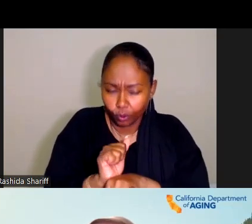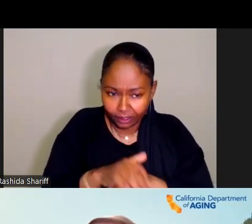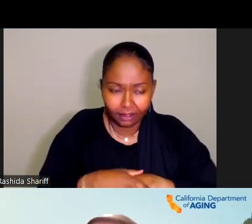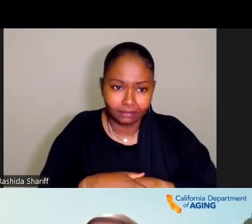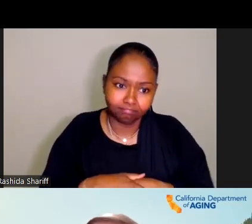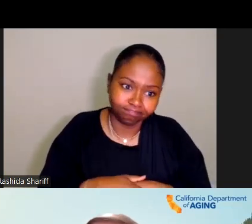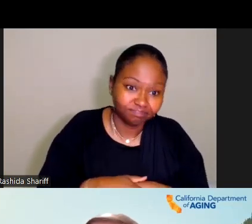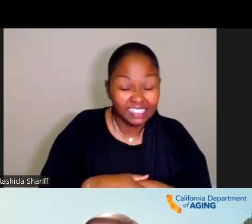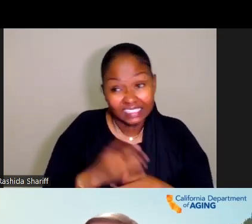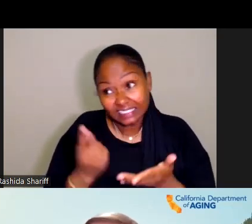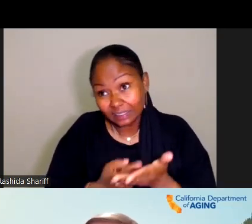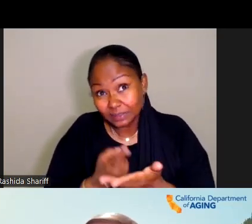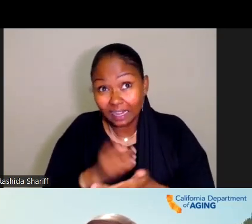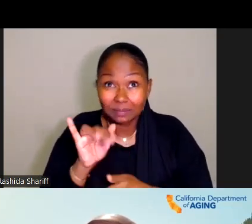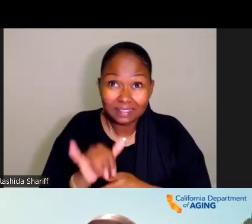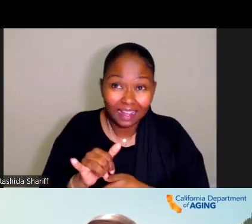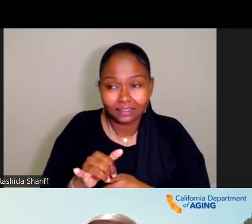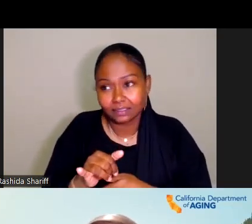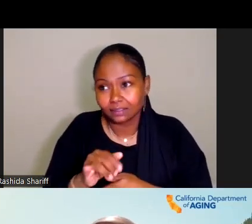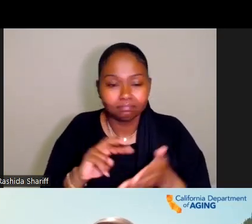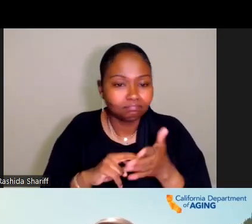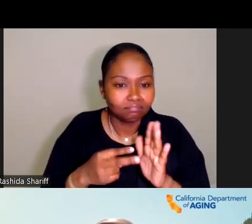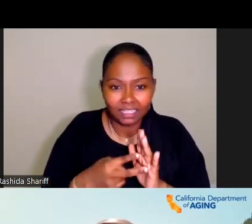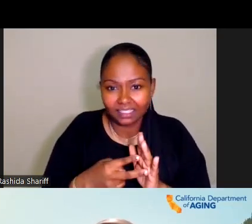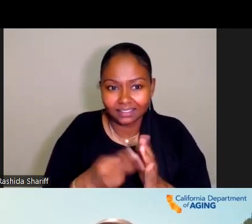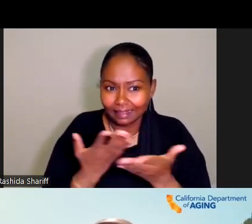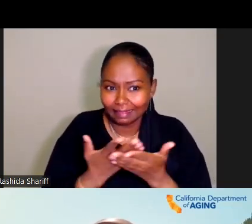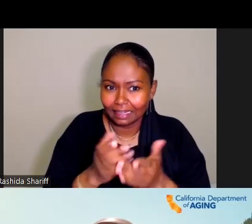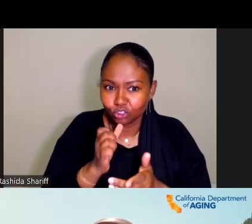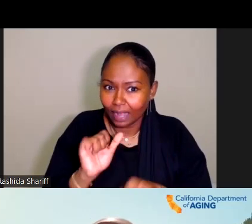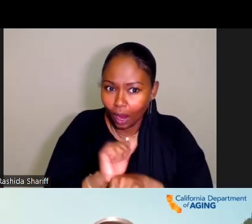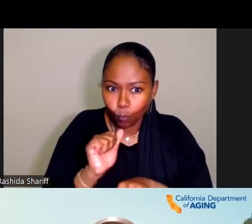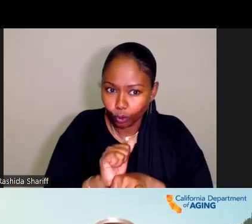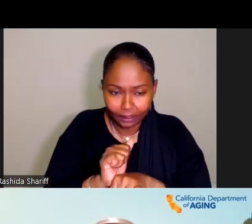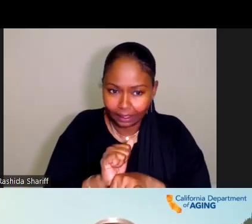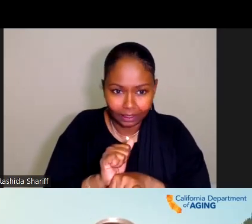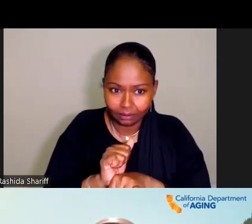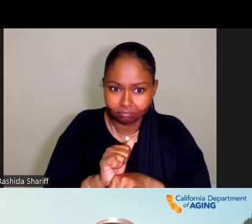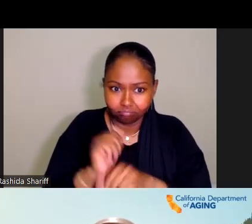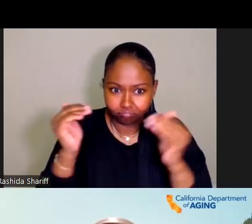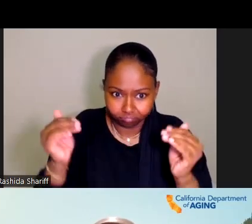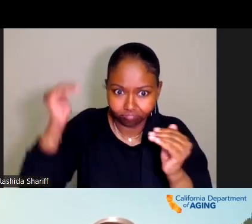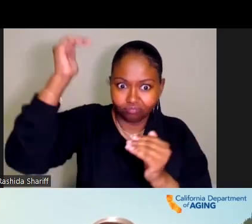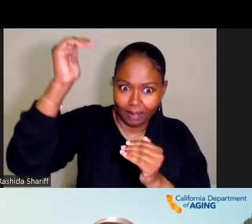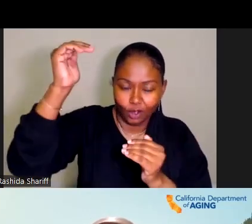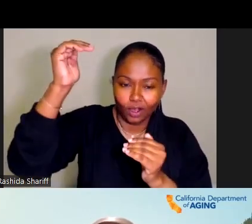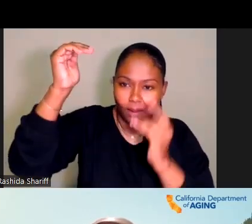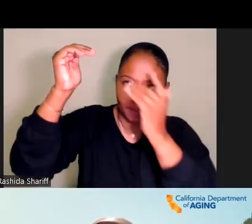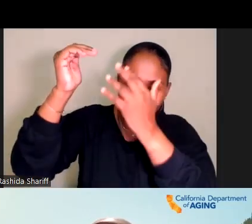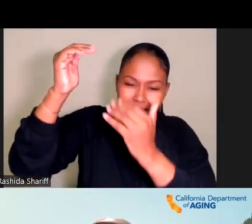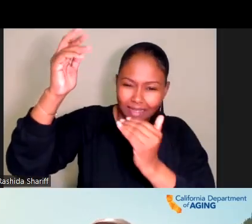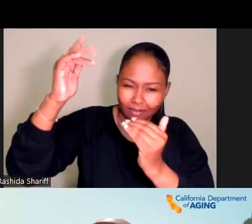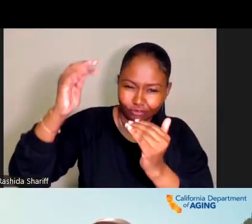sometimes that's a symptom of things not working up above. So, you know, as you know, in a state as large and complex as